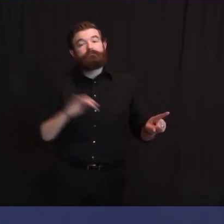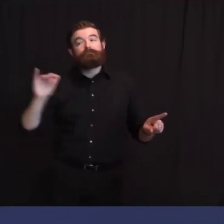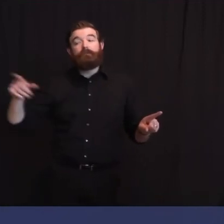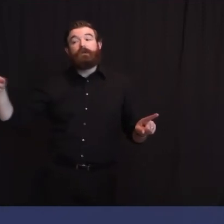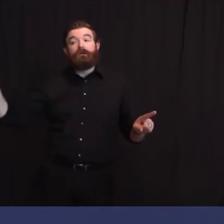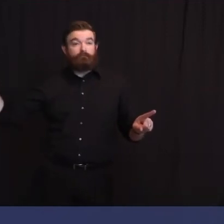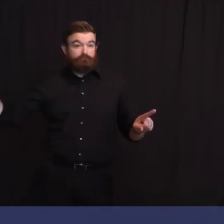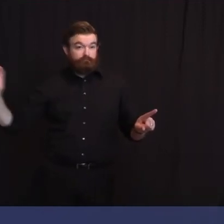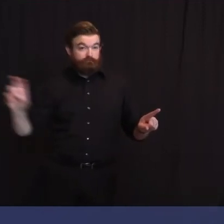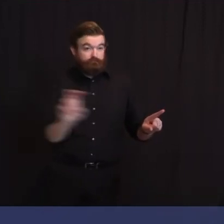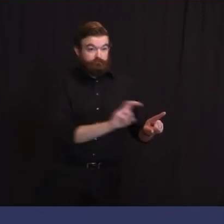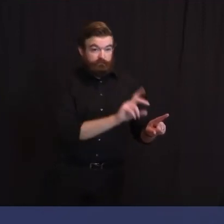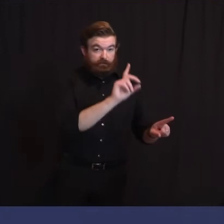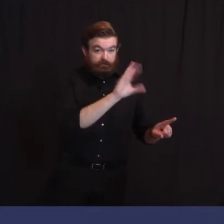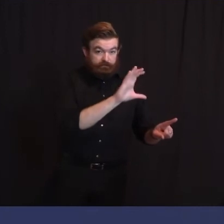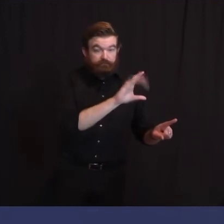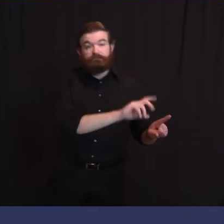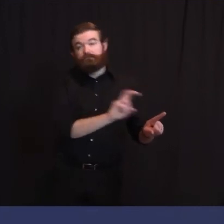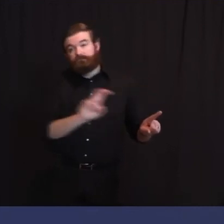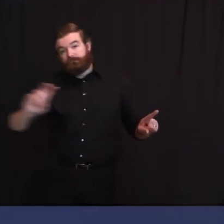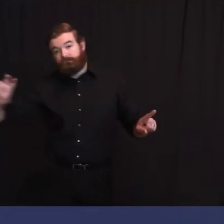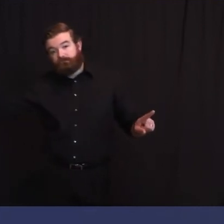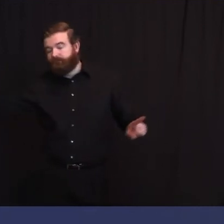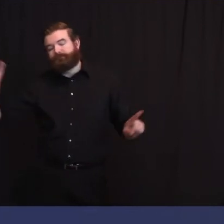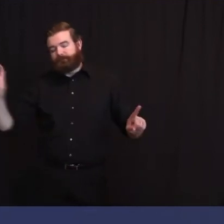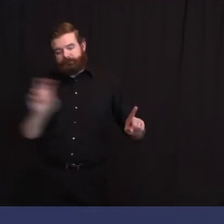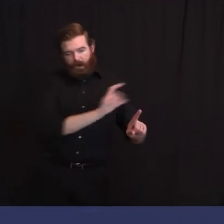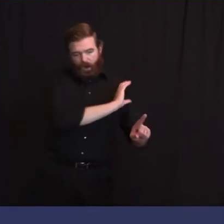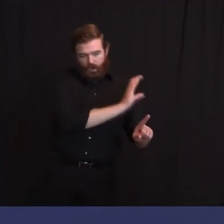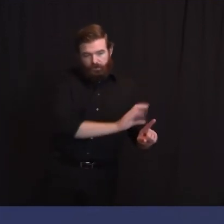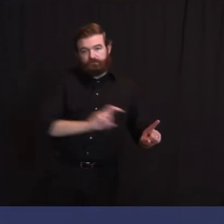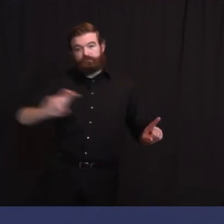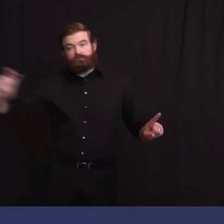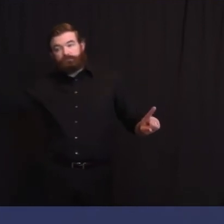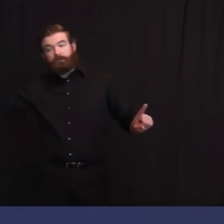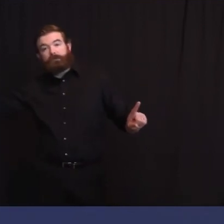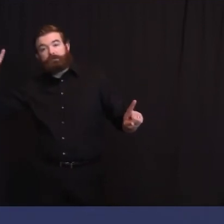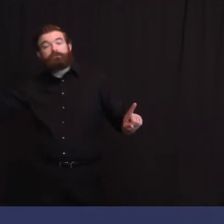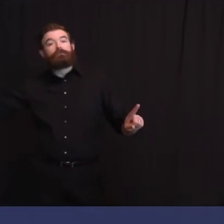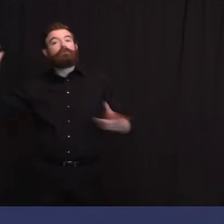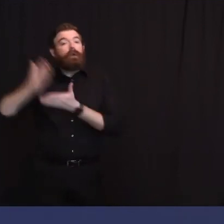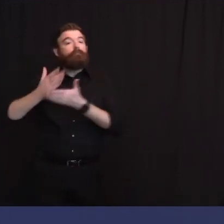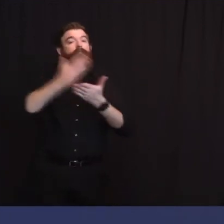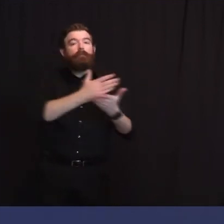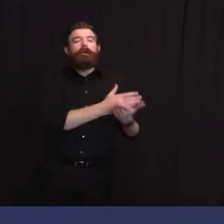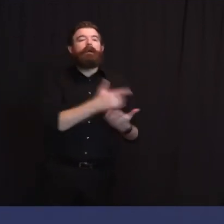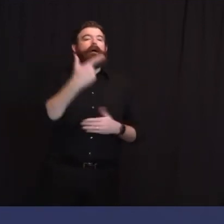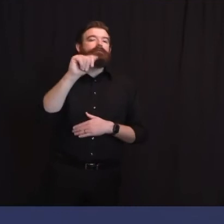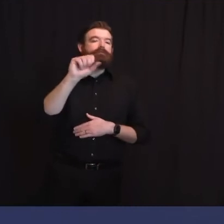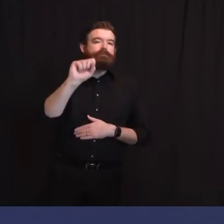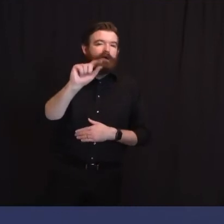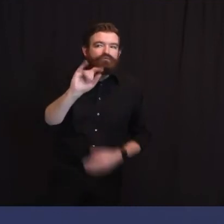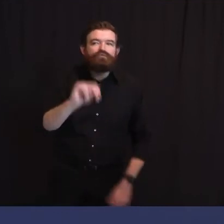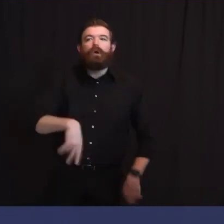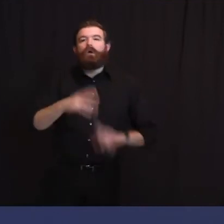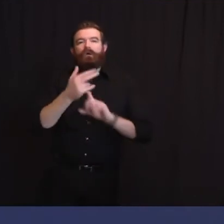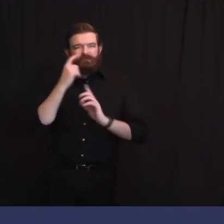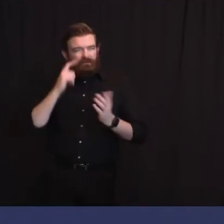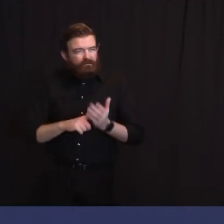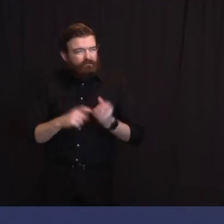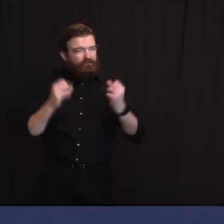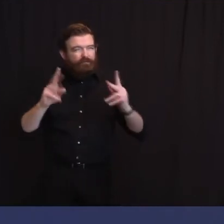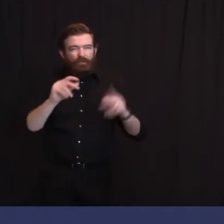of mask wearing, social distancing, doing the basic, he said, was shocking. And I have to say,